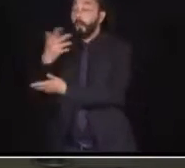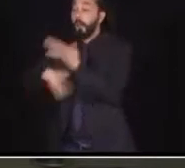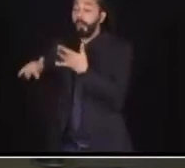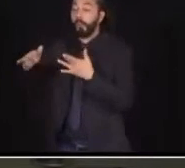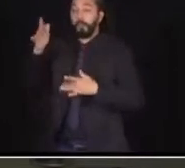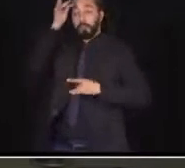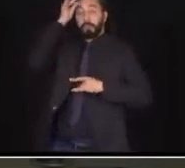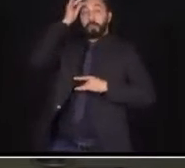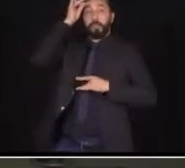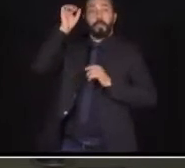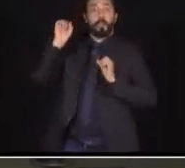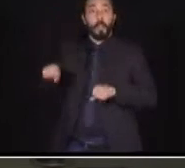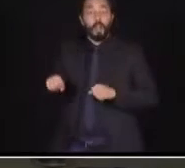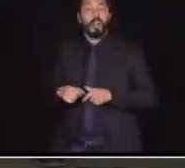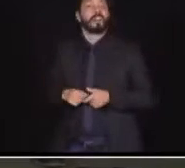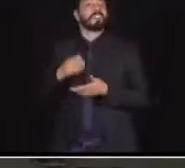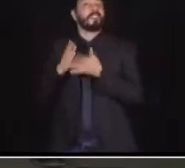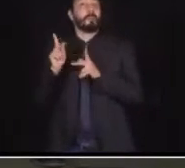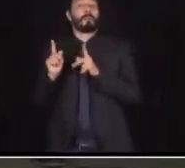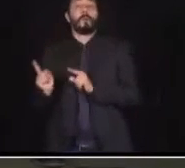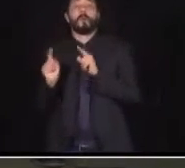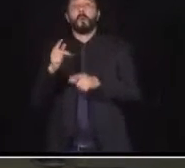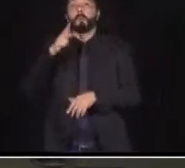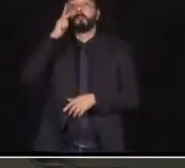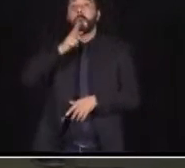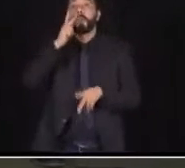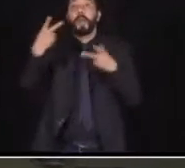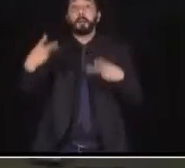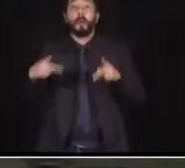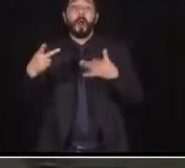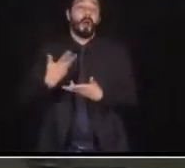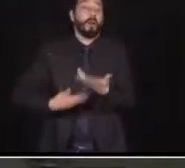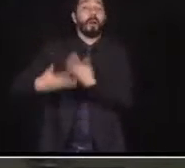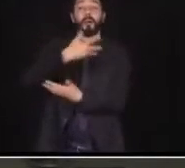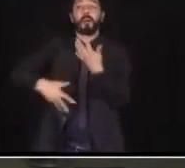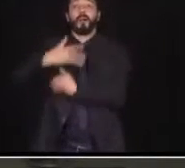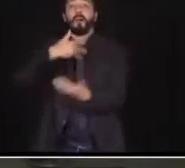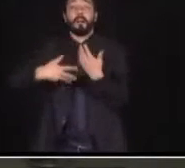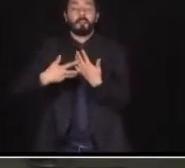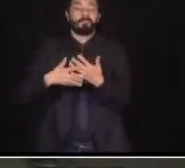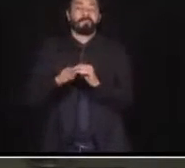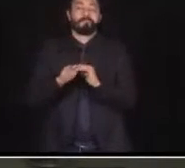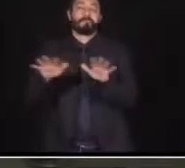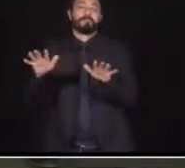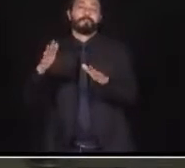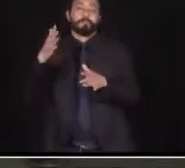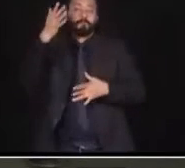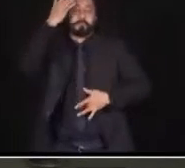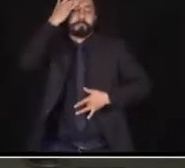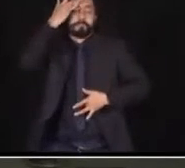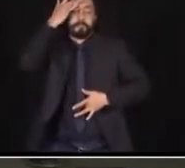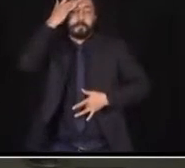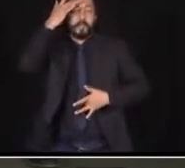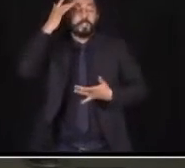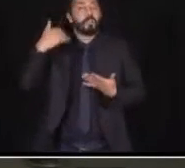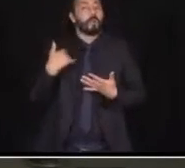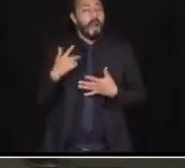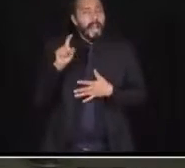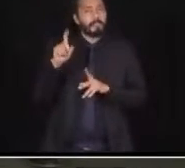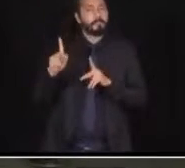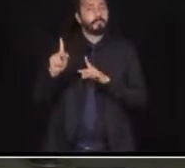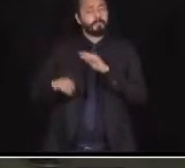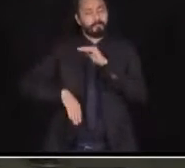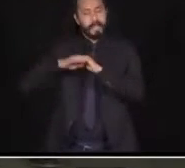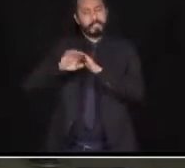on, which are asking people, please do not have anything larger than 10 people inside, 25 people outside. But really, if you can,